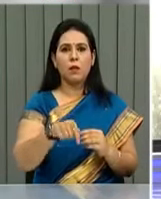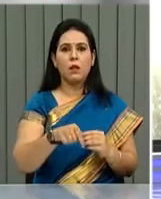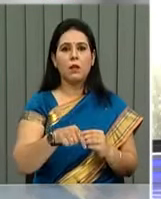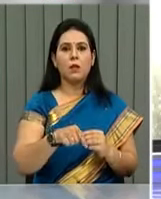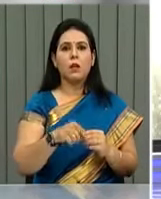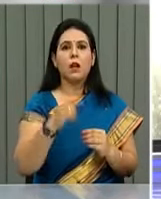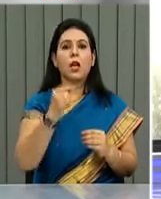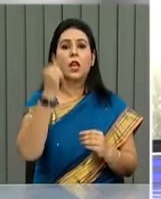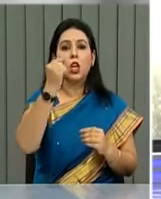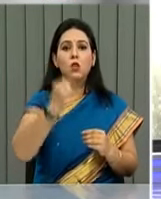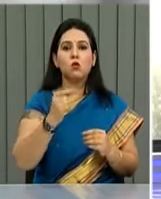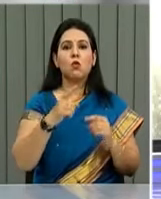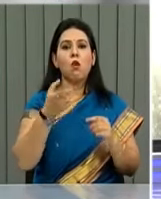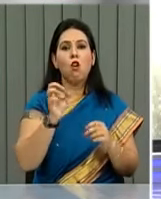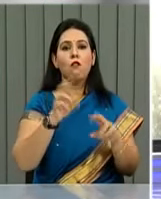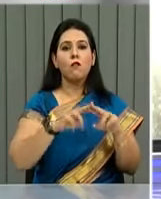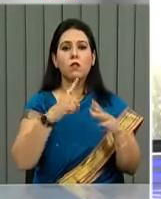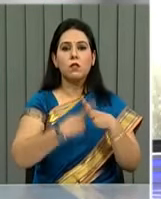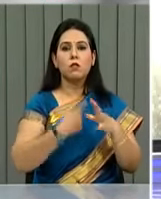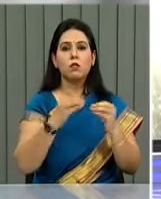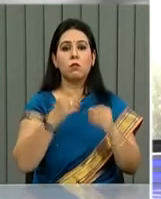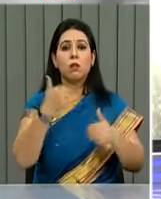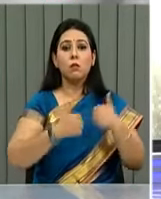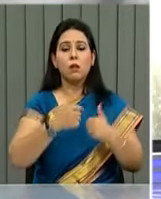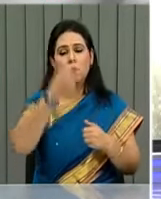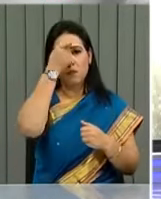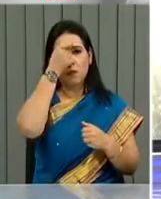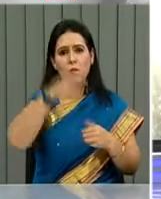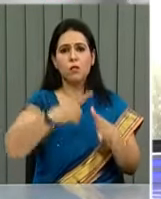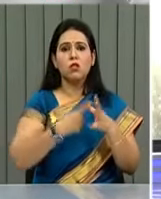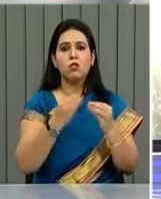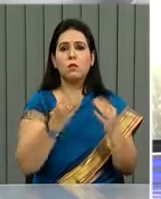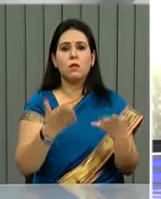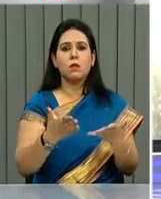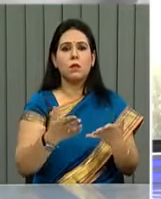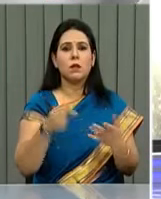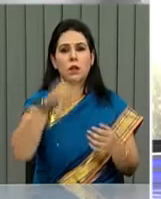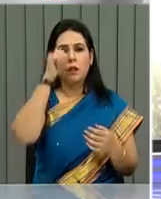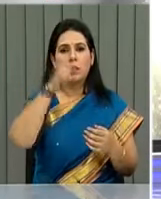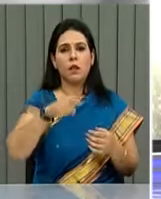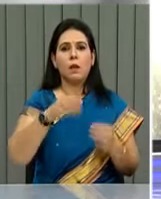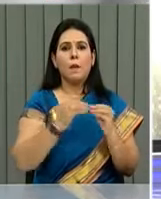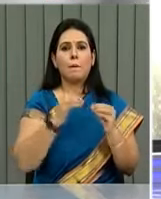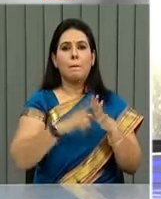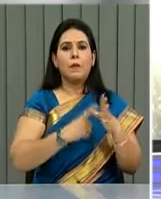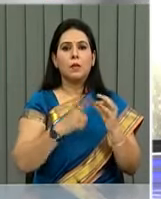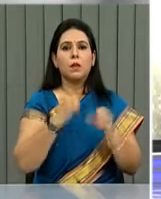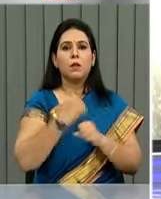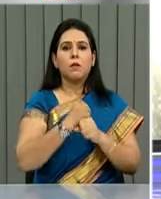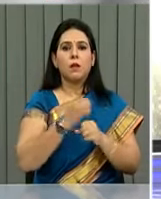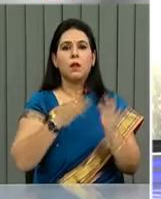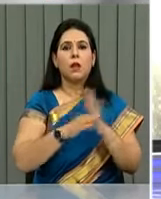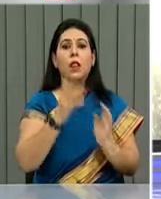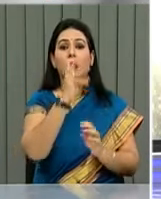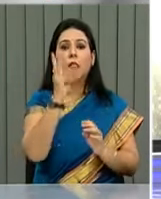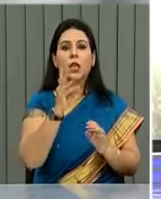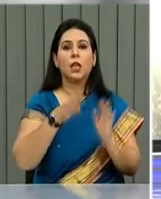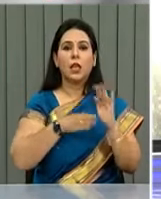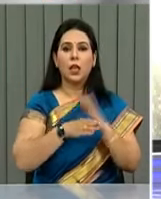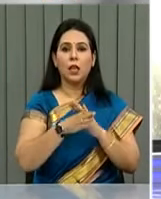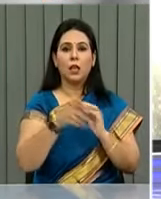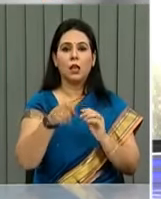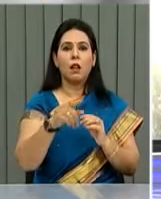the issue of jobs, which is, of course, such a compelling issue in India. As the BJP-led government enters year three, what is the roadmap